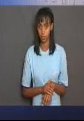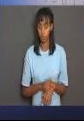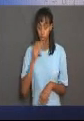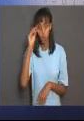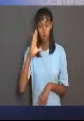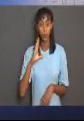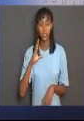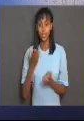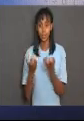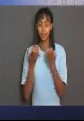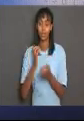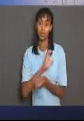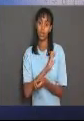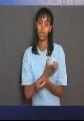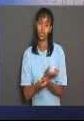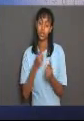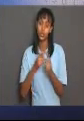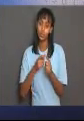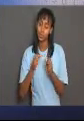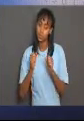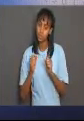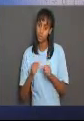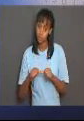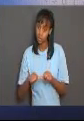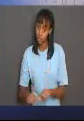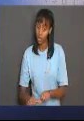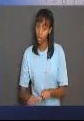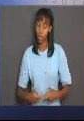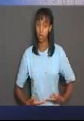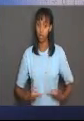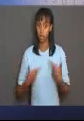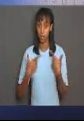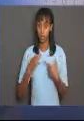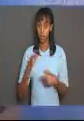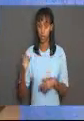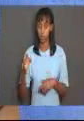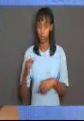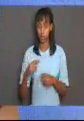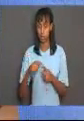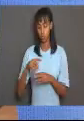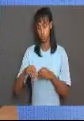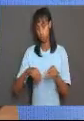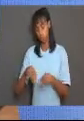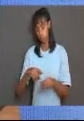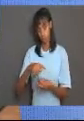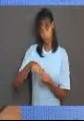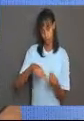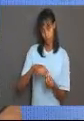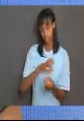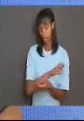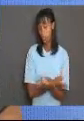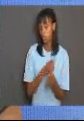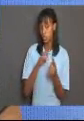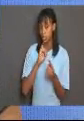Human beings need energy to stay alive and to move around. Energy is used